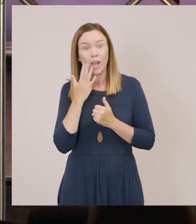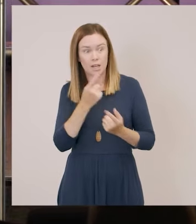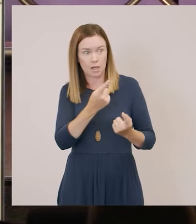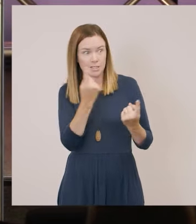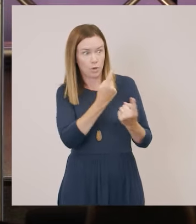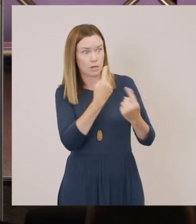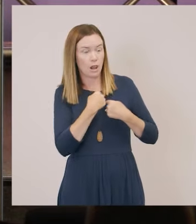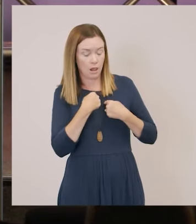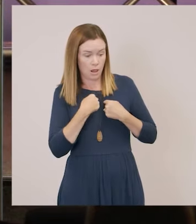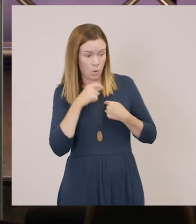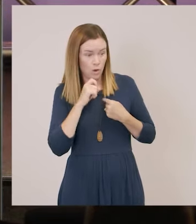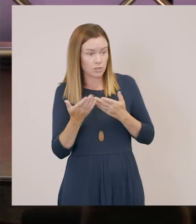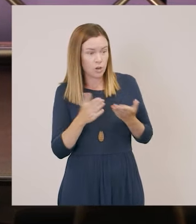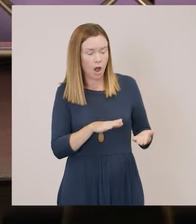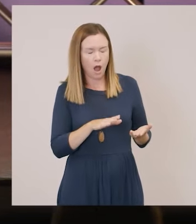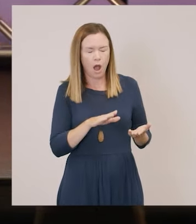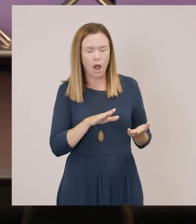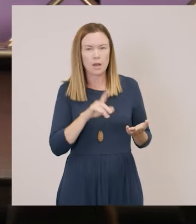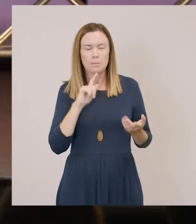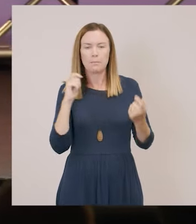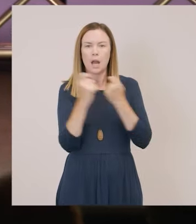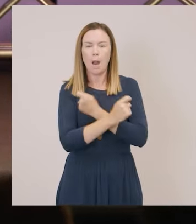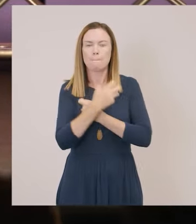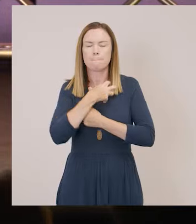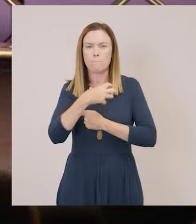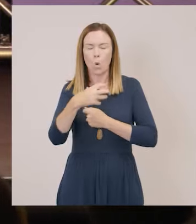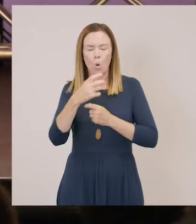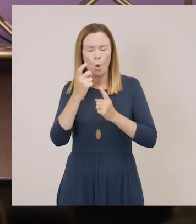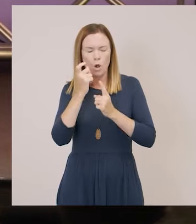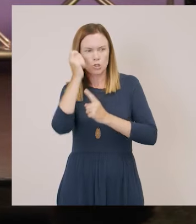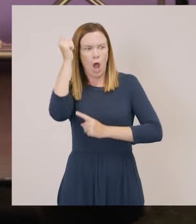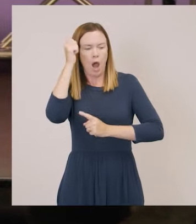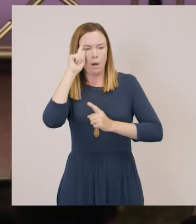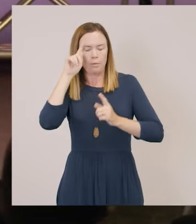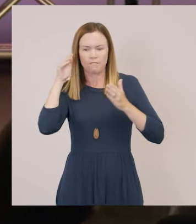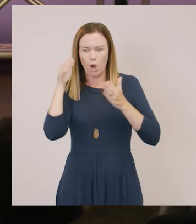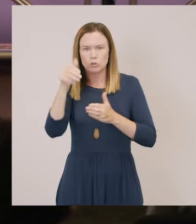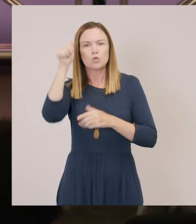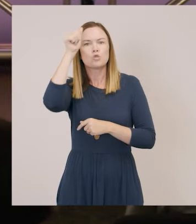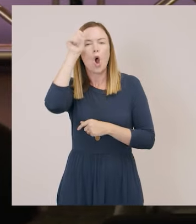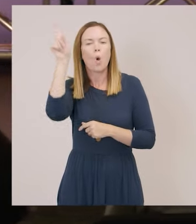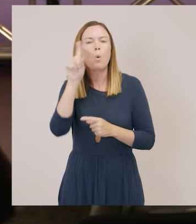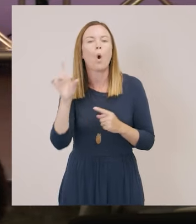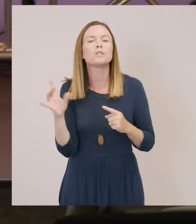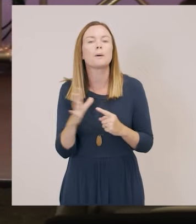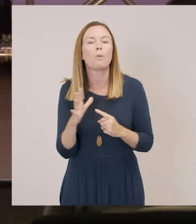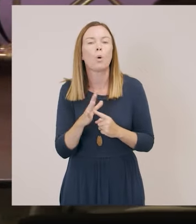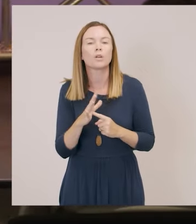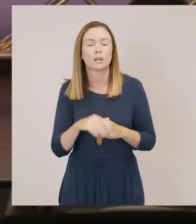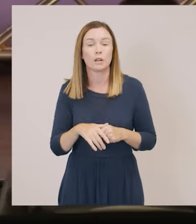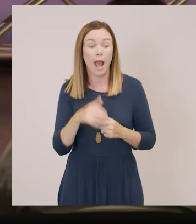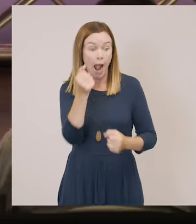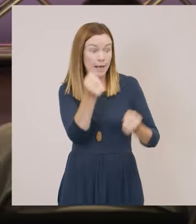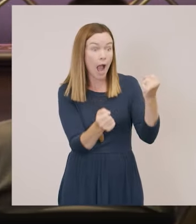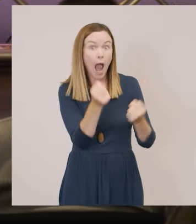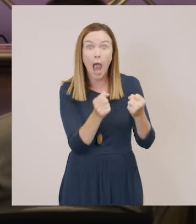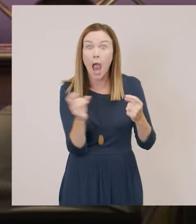focus. You really know what's important. And in that moment, it's not important about what you